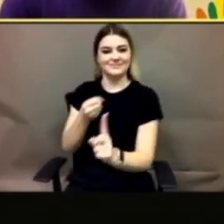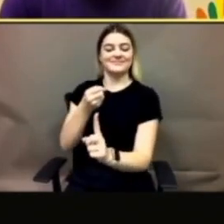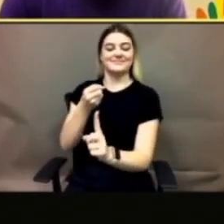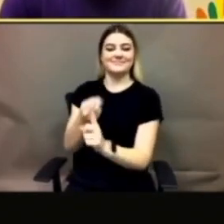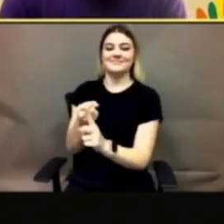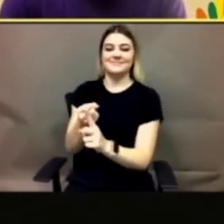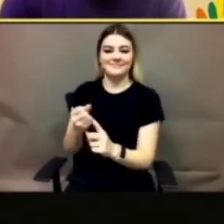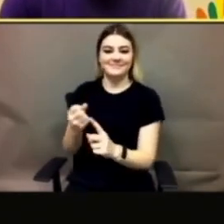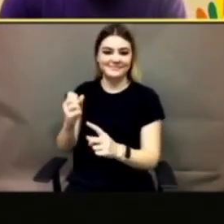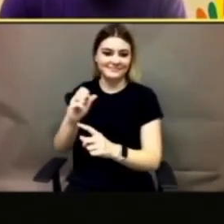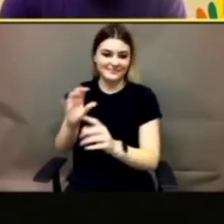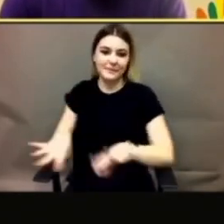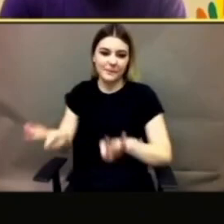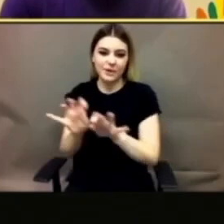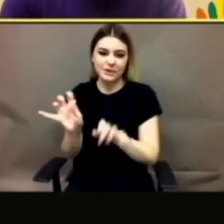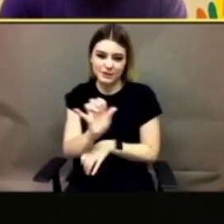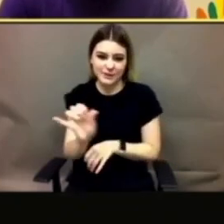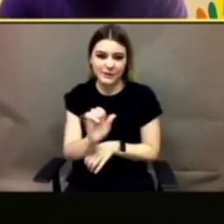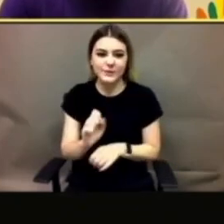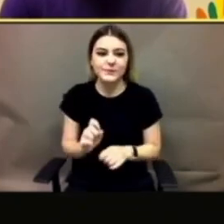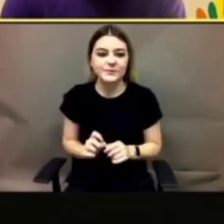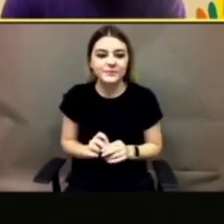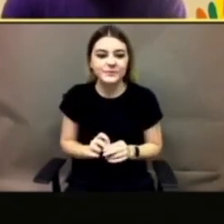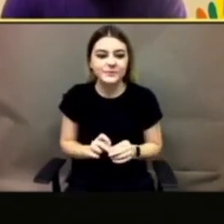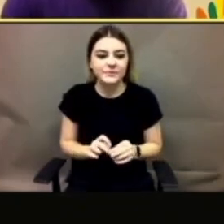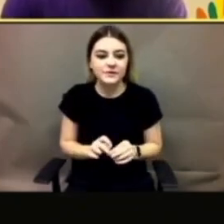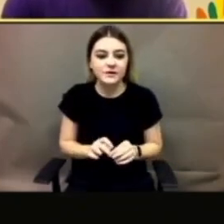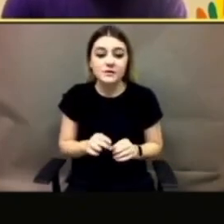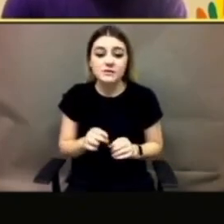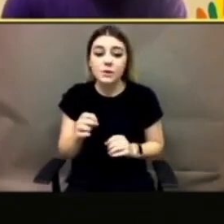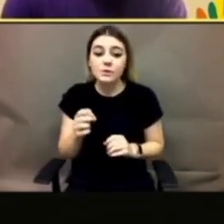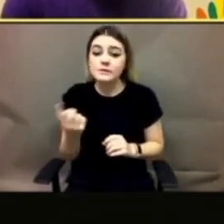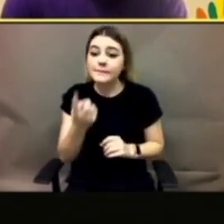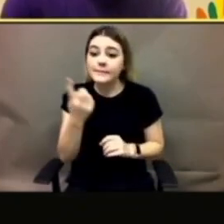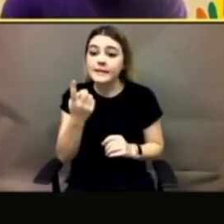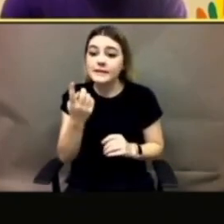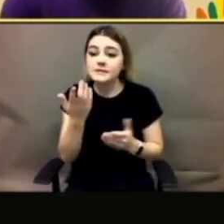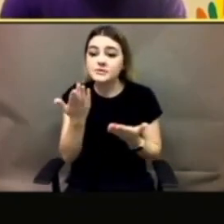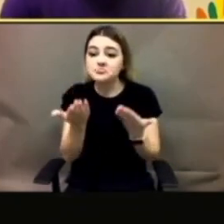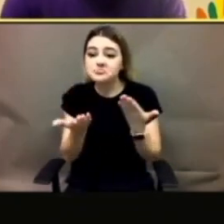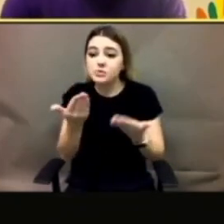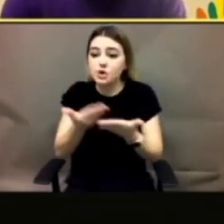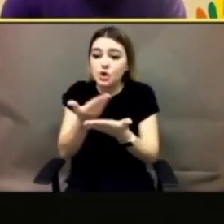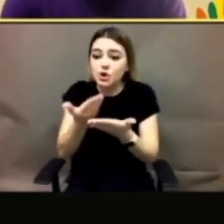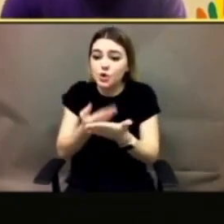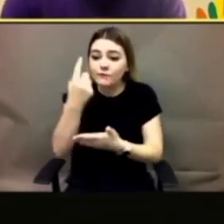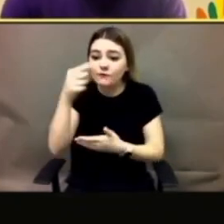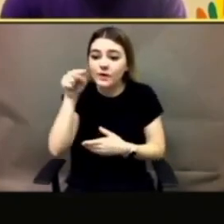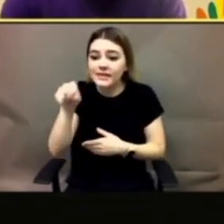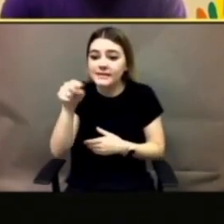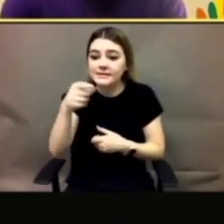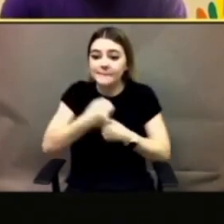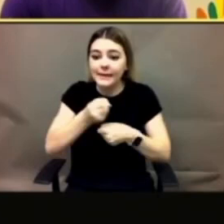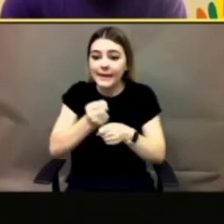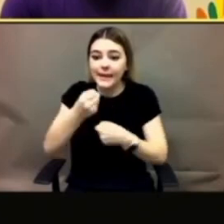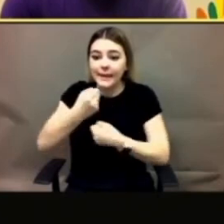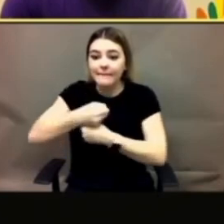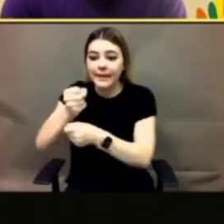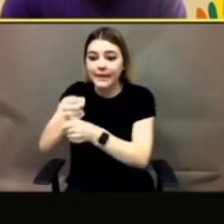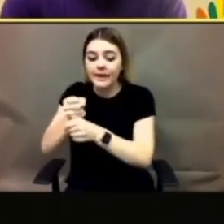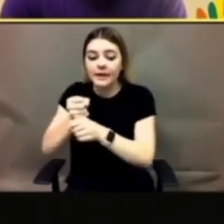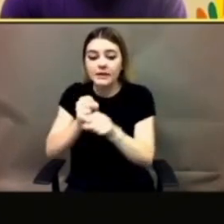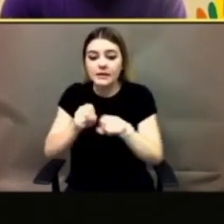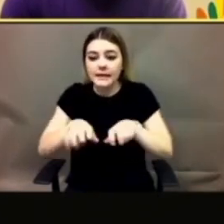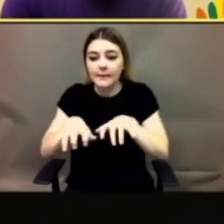things that is relatively new from Makey Makey that Colleen mentioned are the plug and play Makey Makey apps.